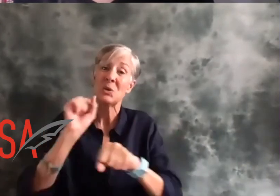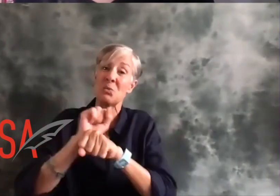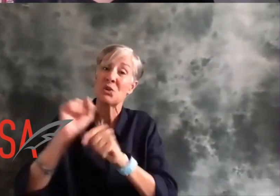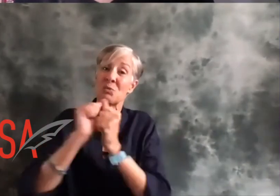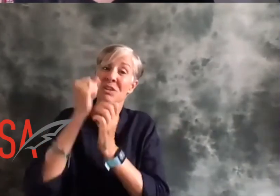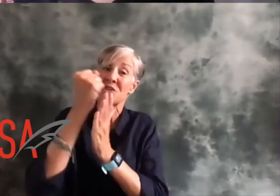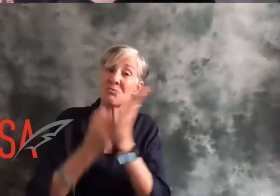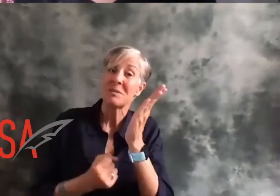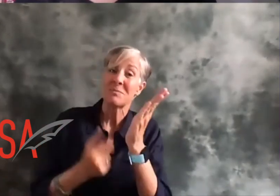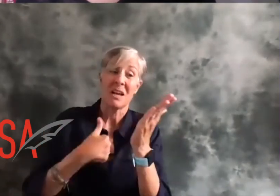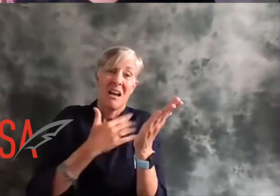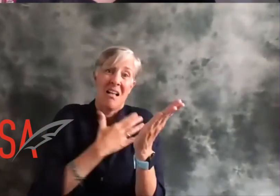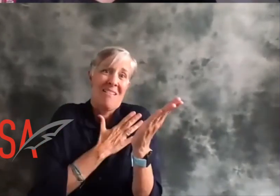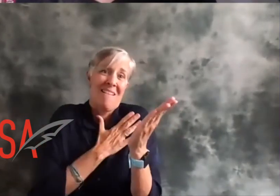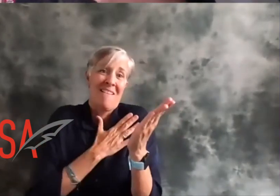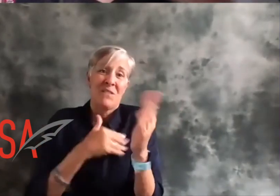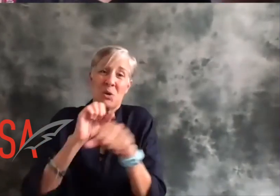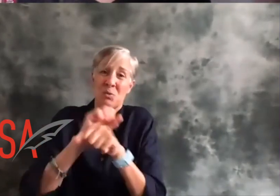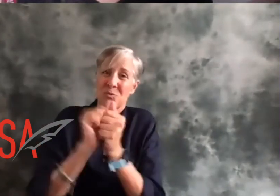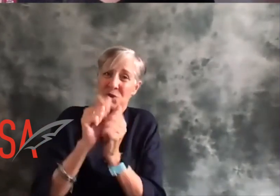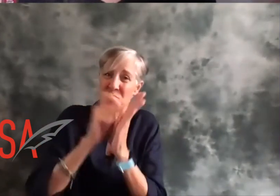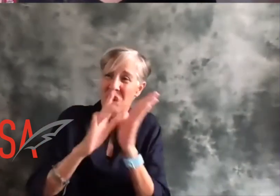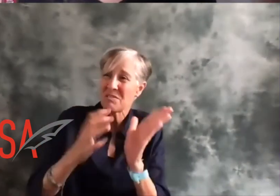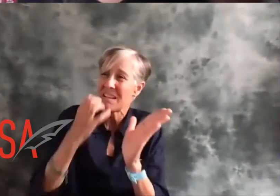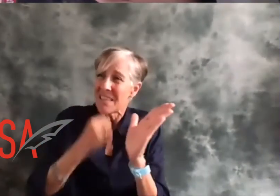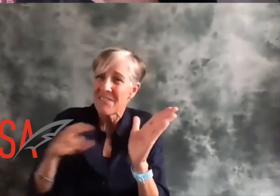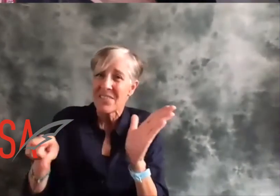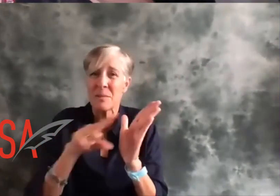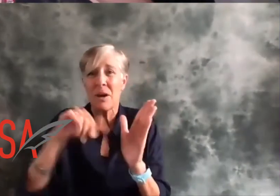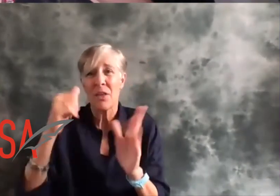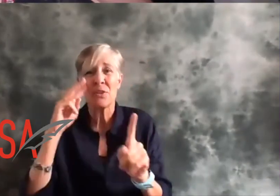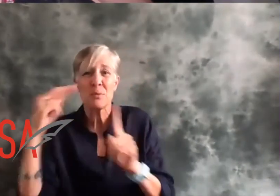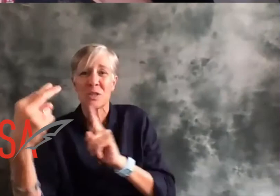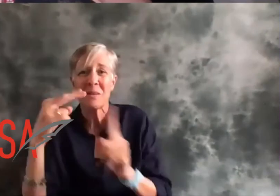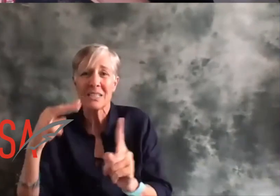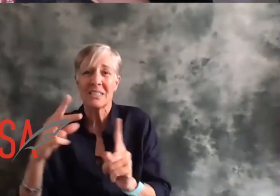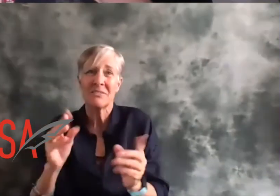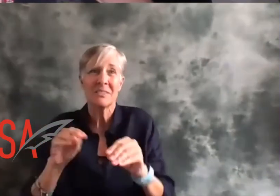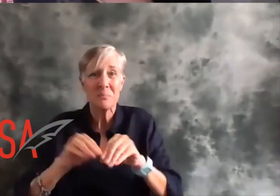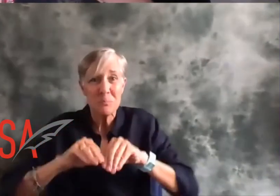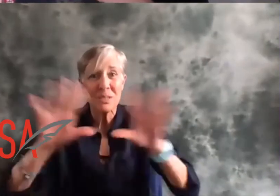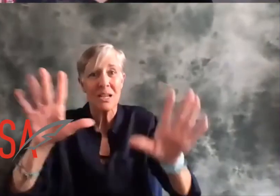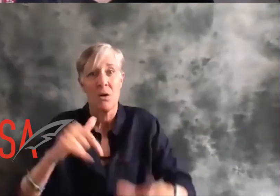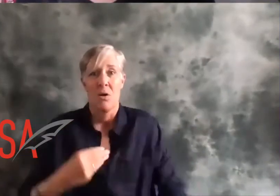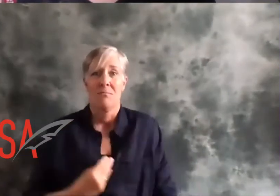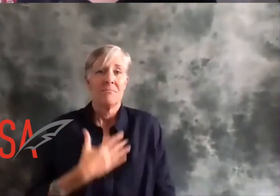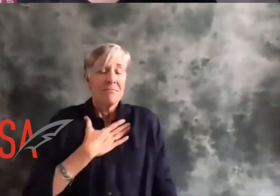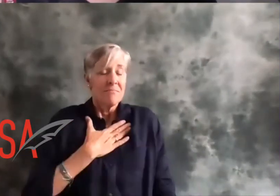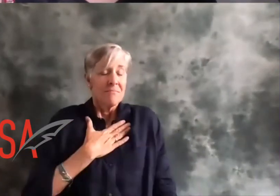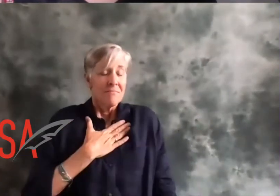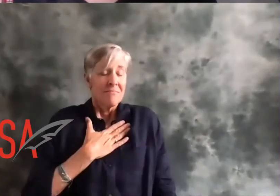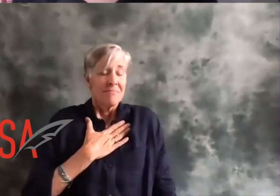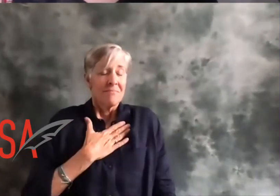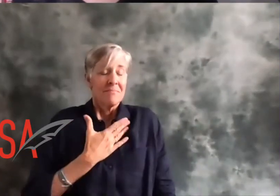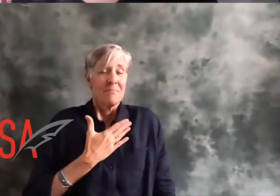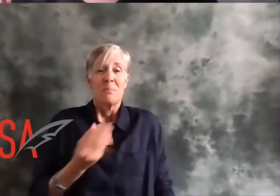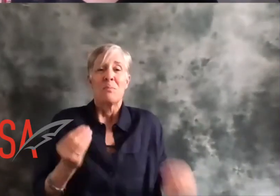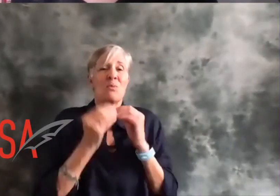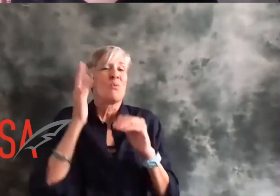scripts that I love and work with writers that I love and get other people's voices out. And that fills me way more than,